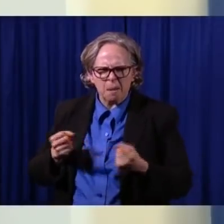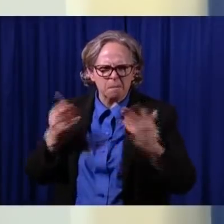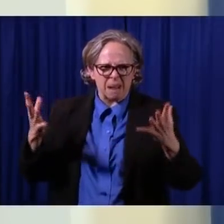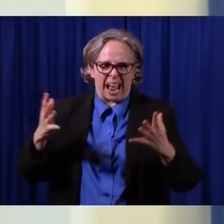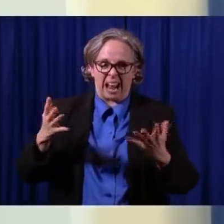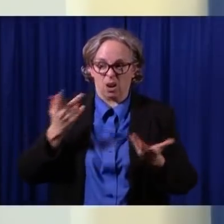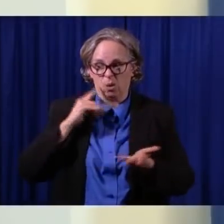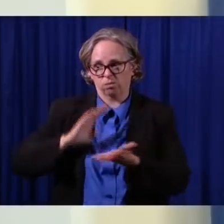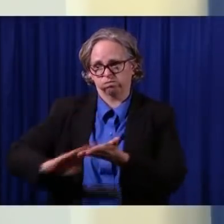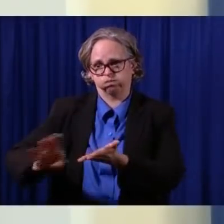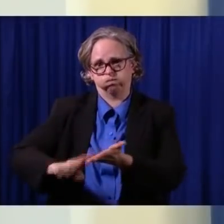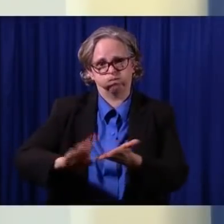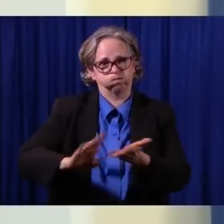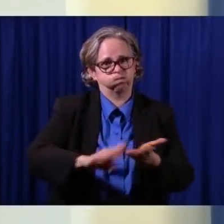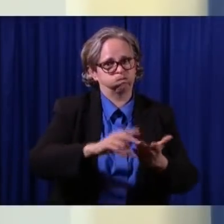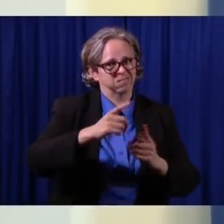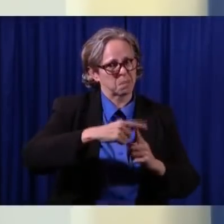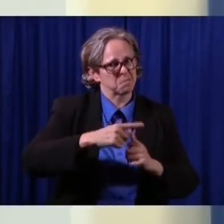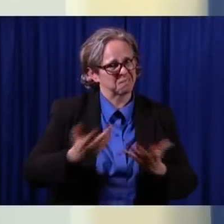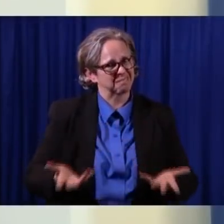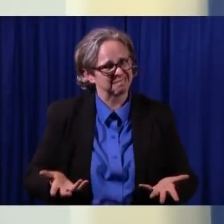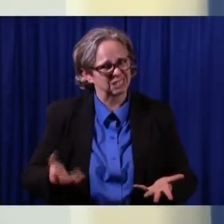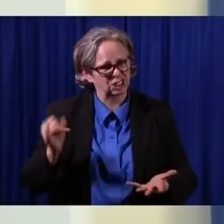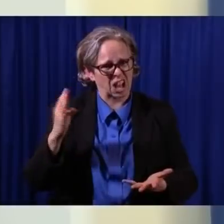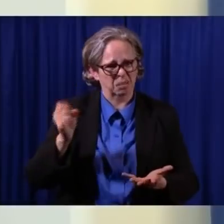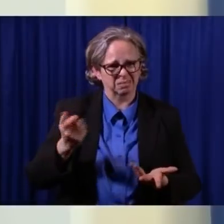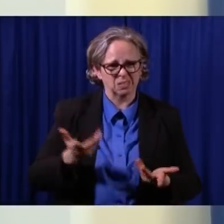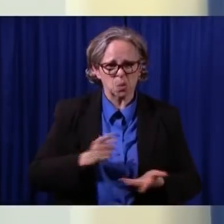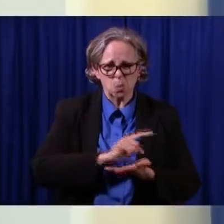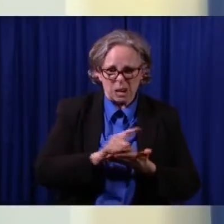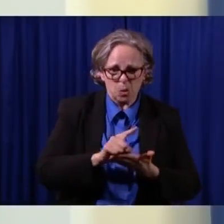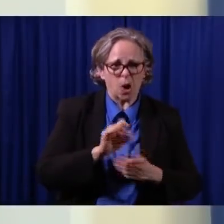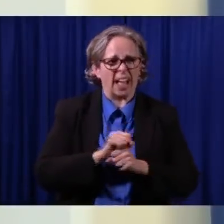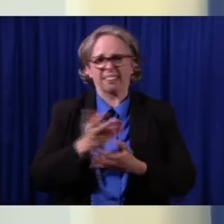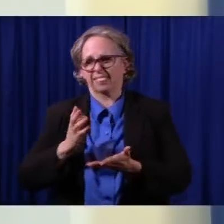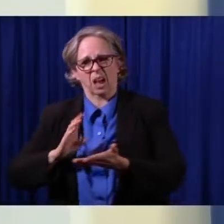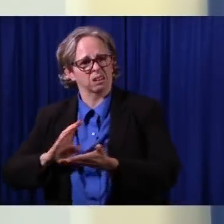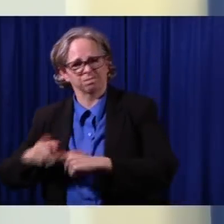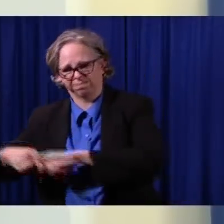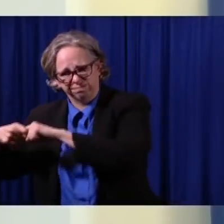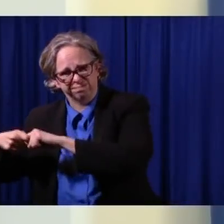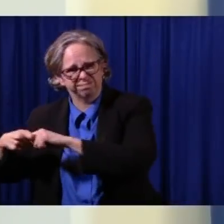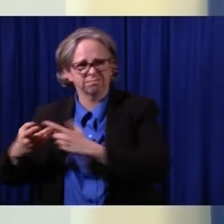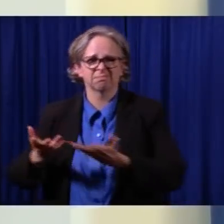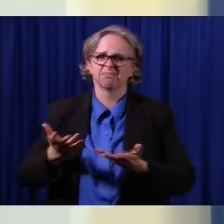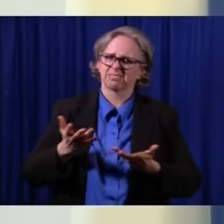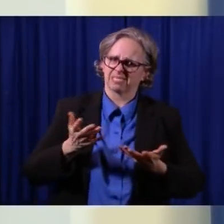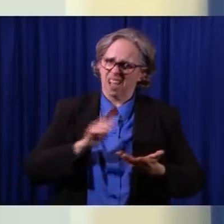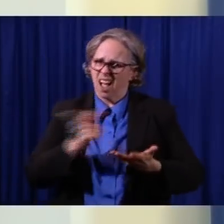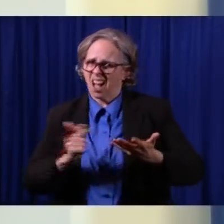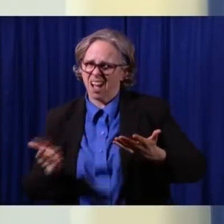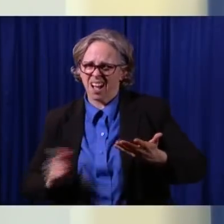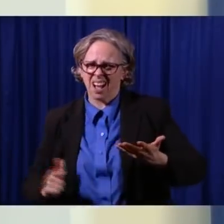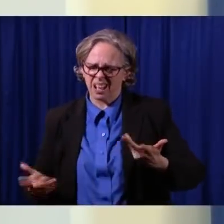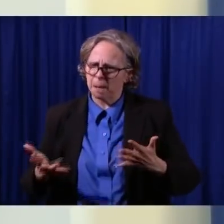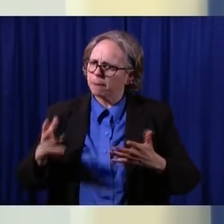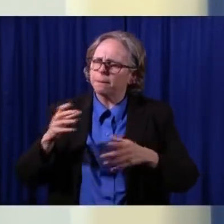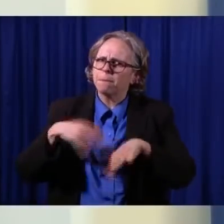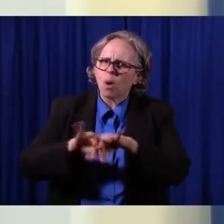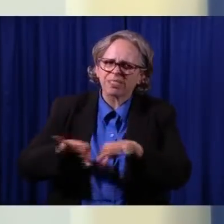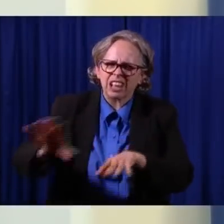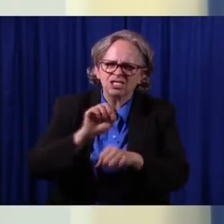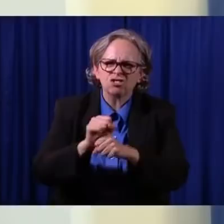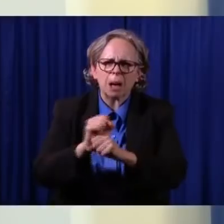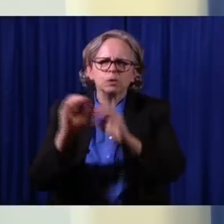time, but still worked weeks on and week off. But it's been so important to help educate Ohioans, so I do want to say that. To